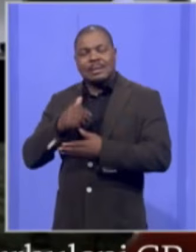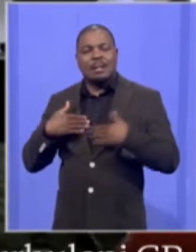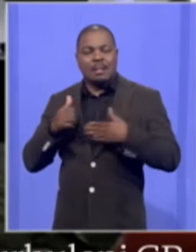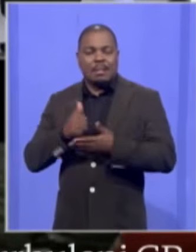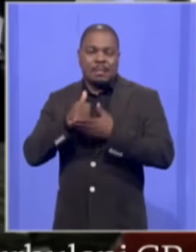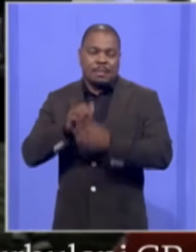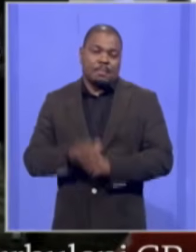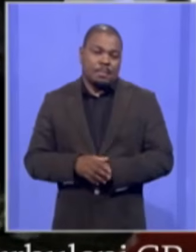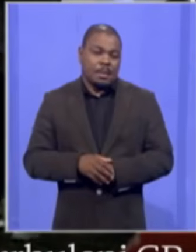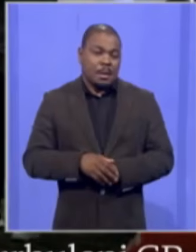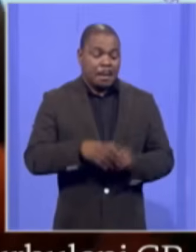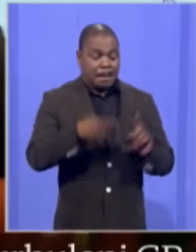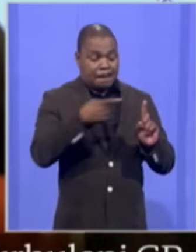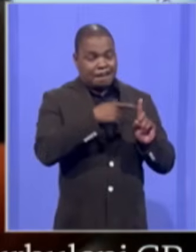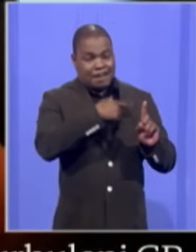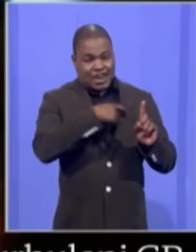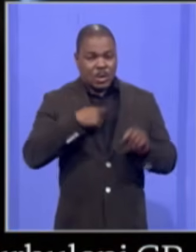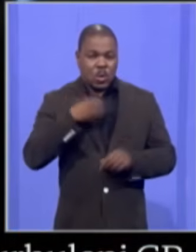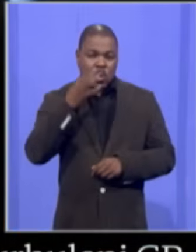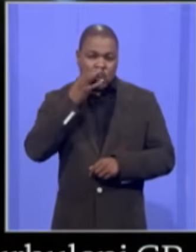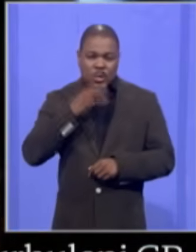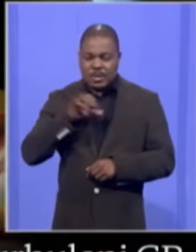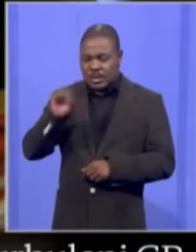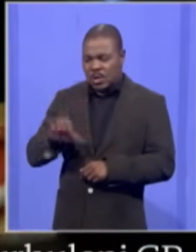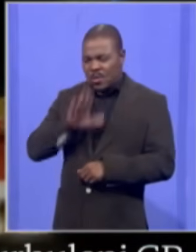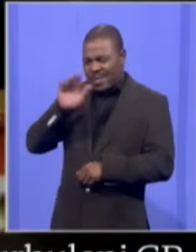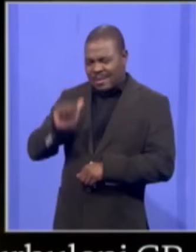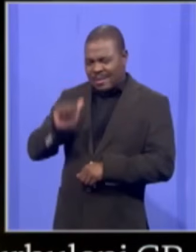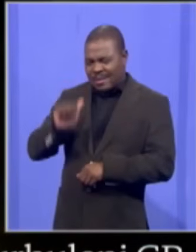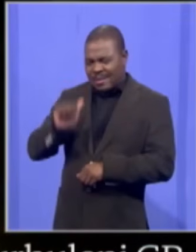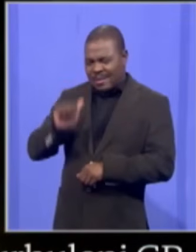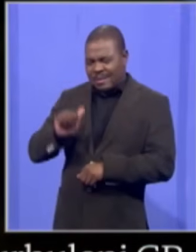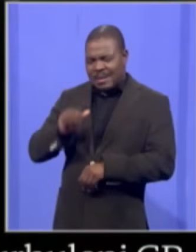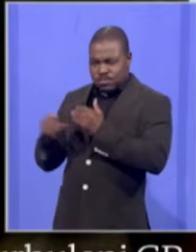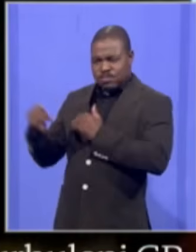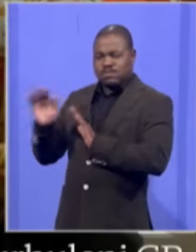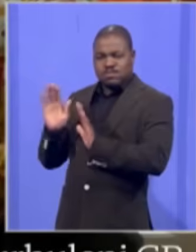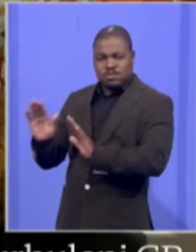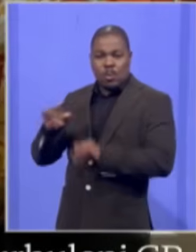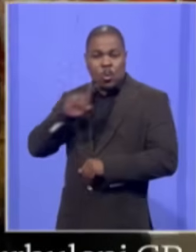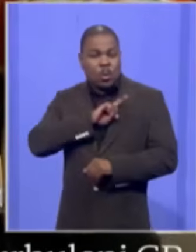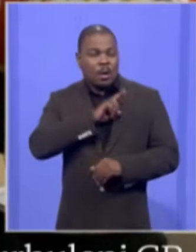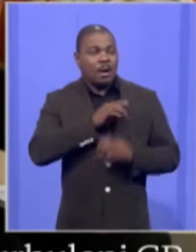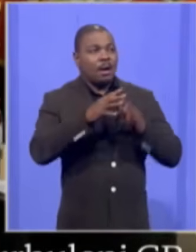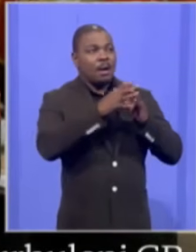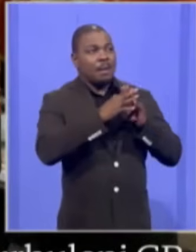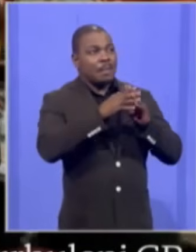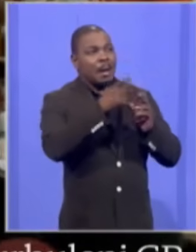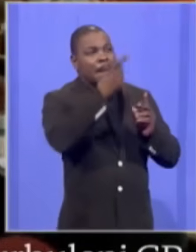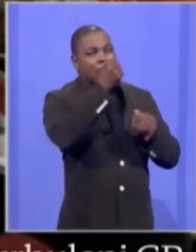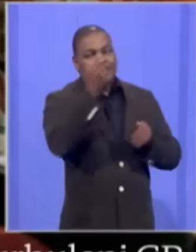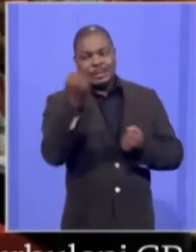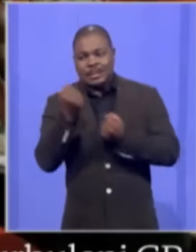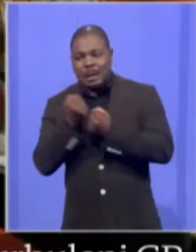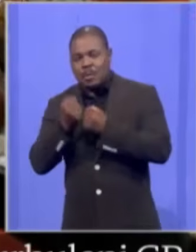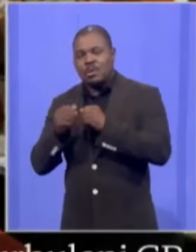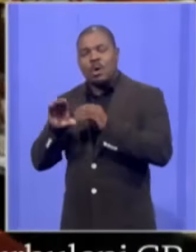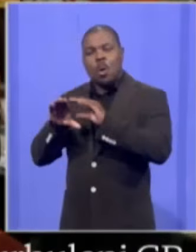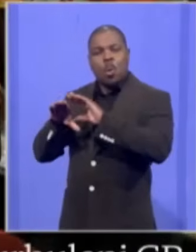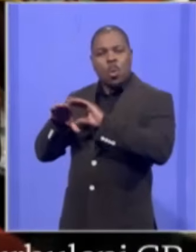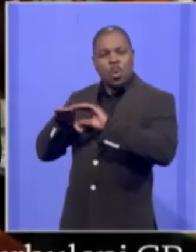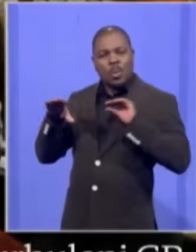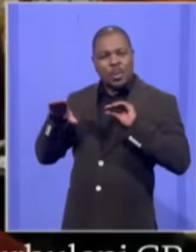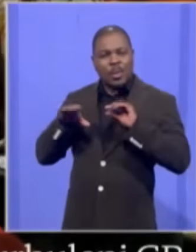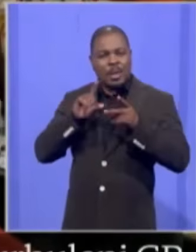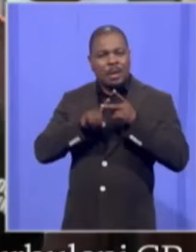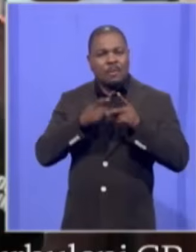toboketsa ntlha ya hore naha e lokela ho ikemela ka disebediswa tsa yona ka morao ka ikginetse etswa ditjhelete mananeong a